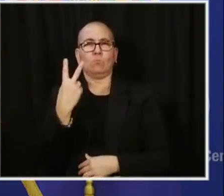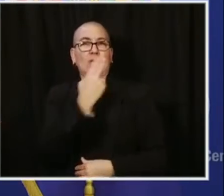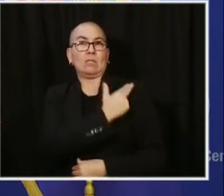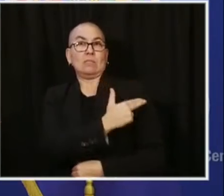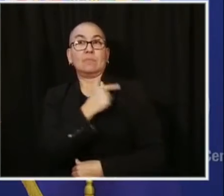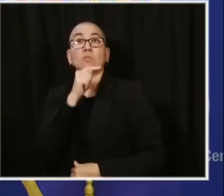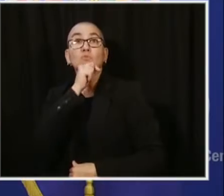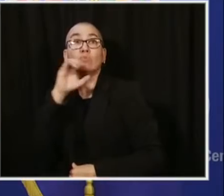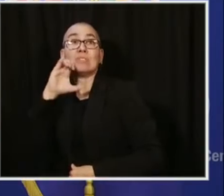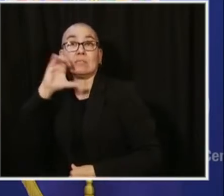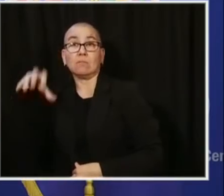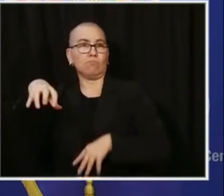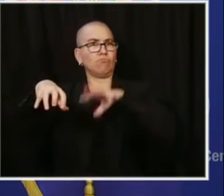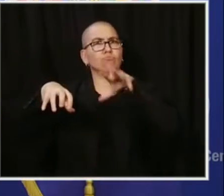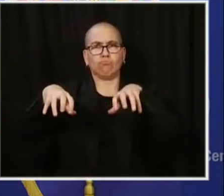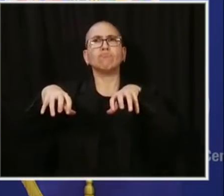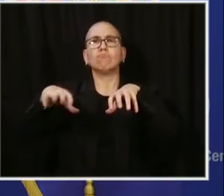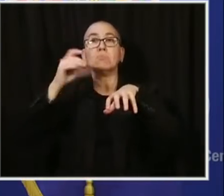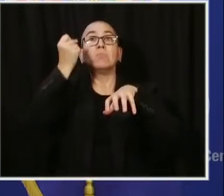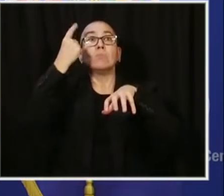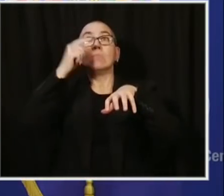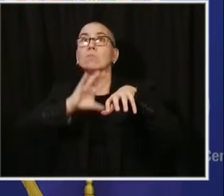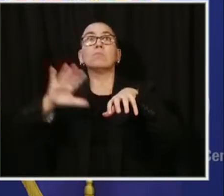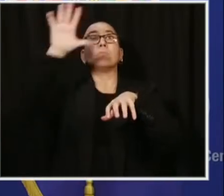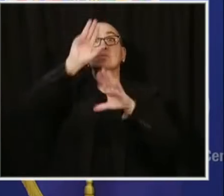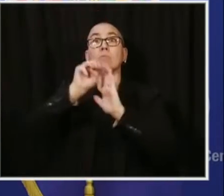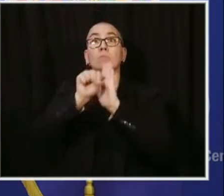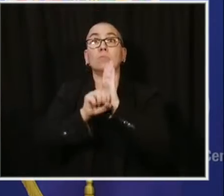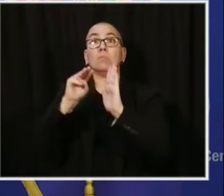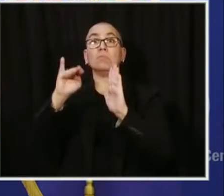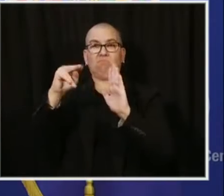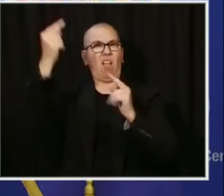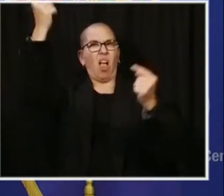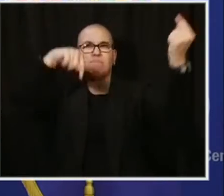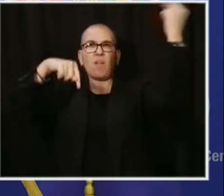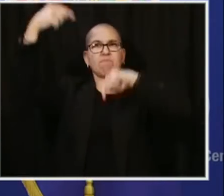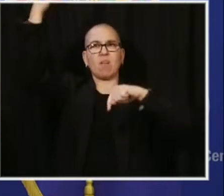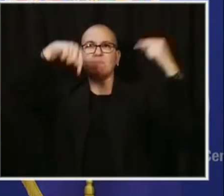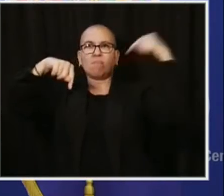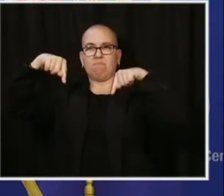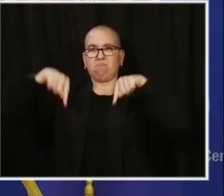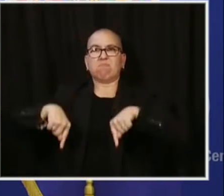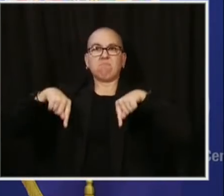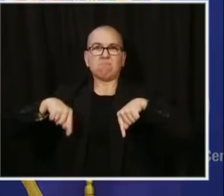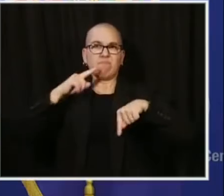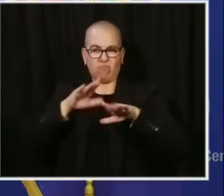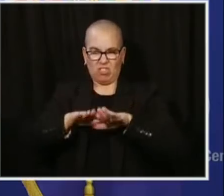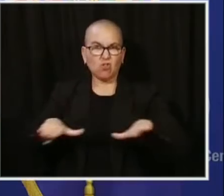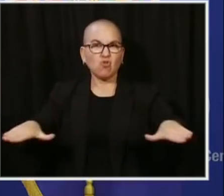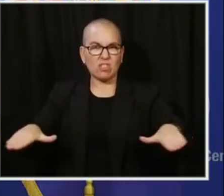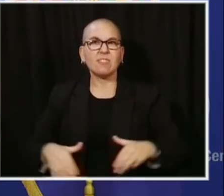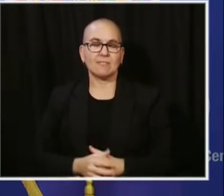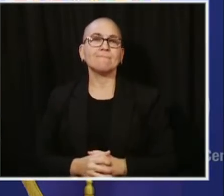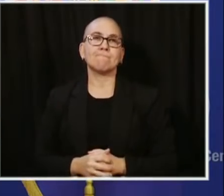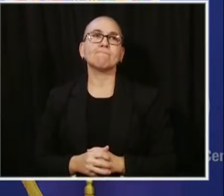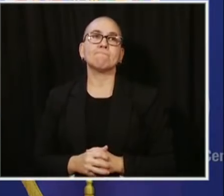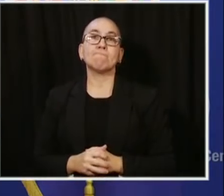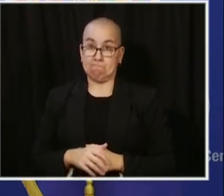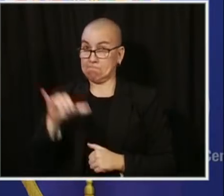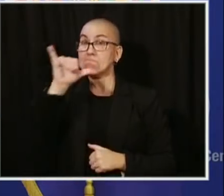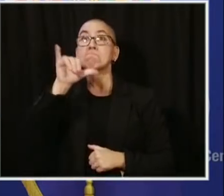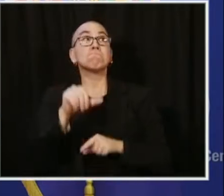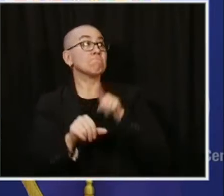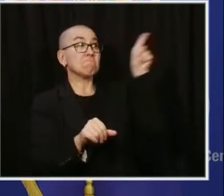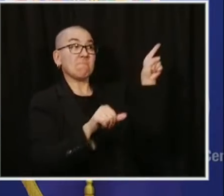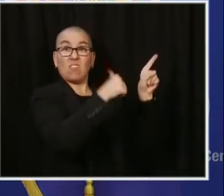from every county in the state of Minnesota and from the surrounding states as well. As you've heard, we are